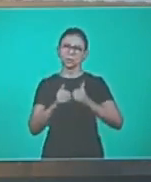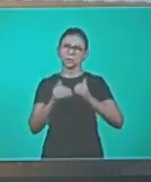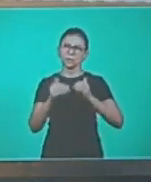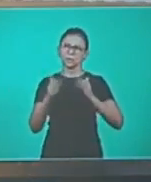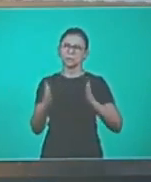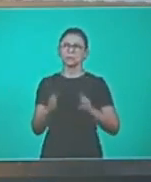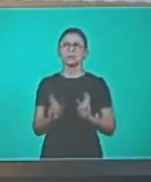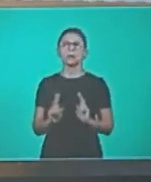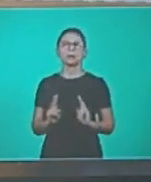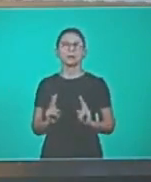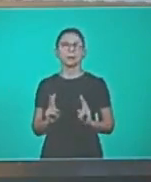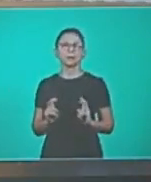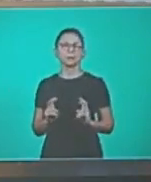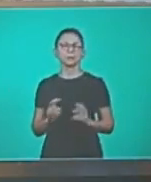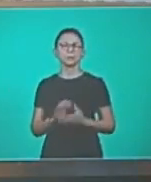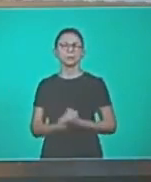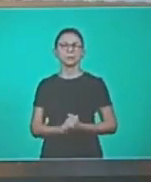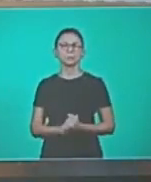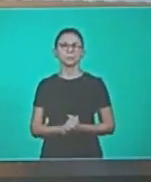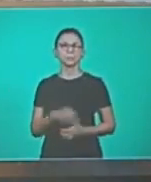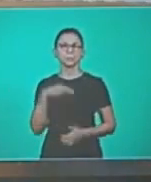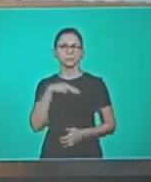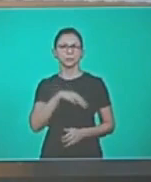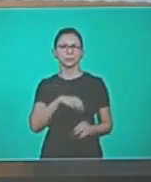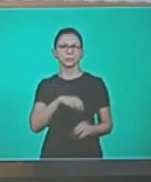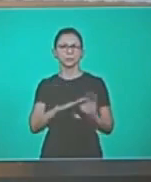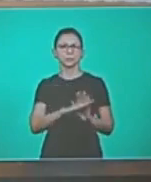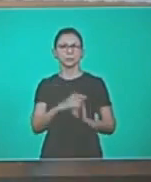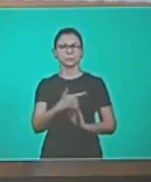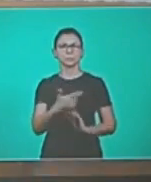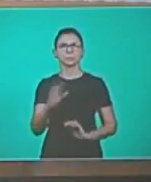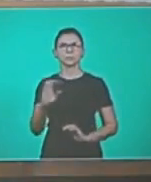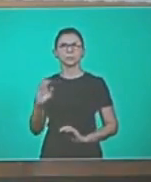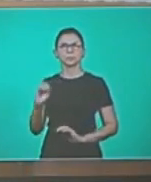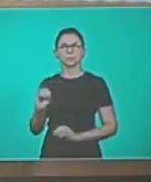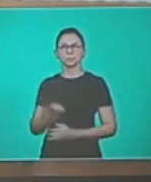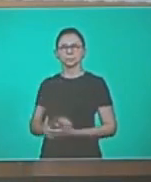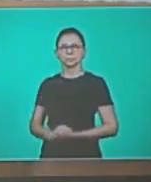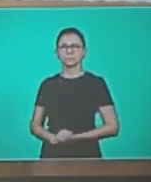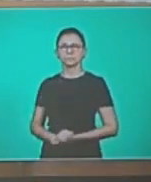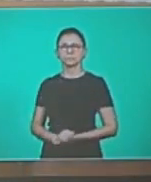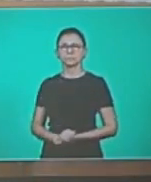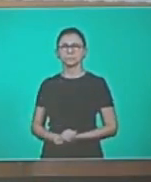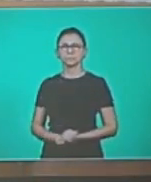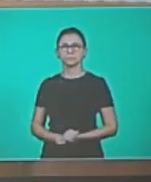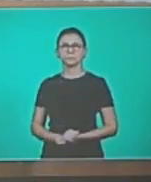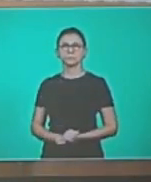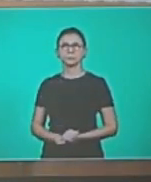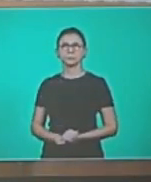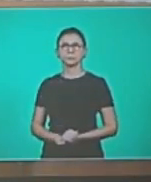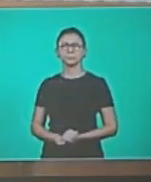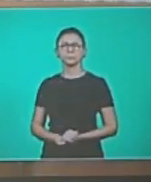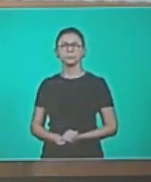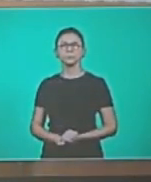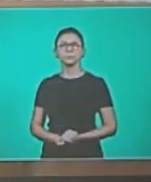The word is with Pastor Shidochi to do the introduction in the book of Matthew.